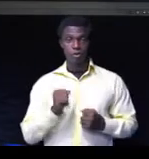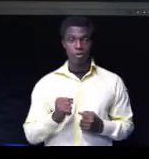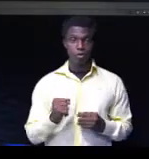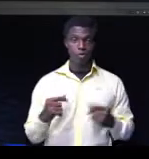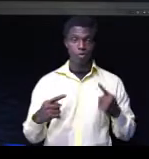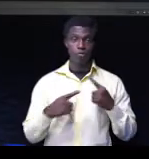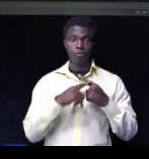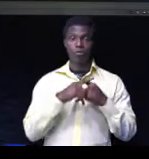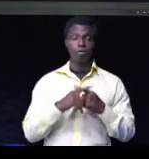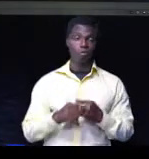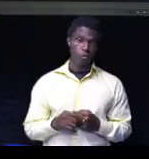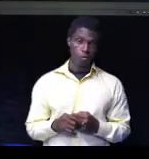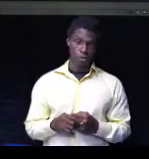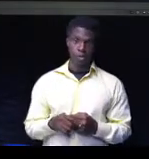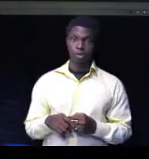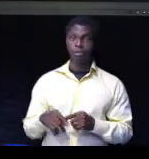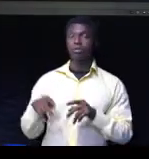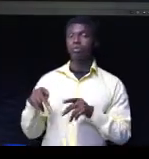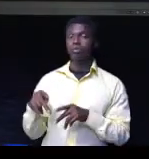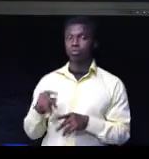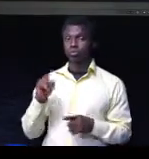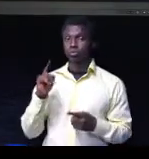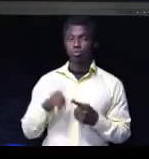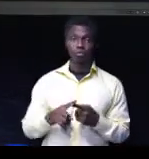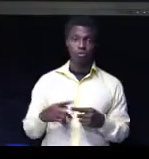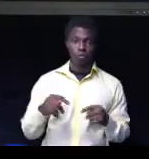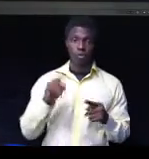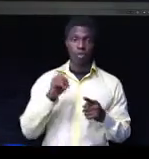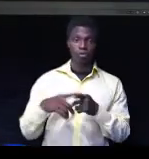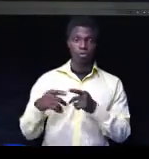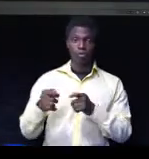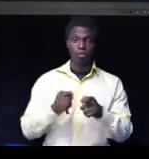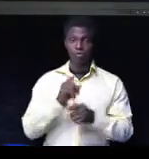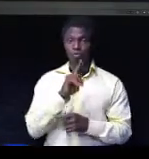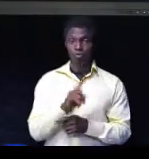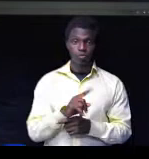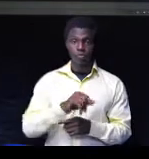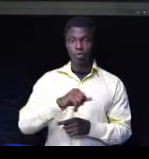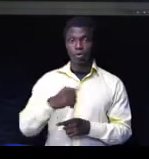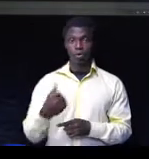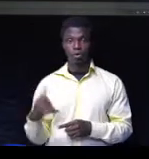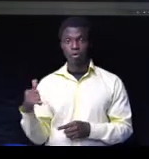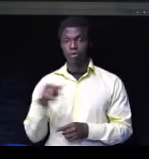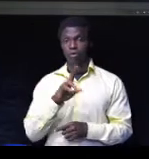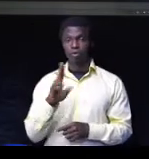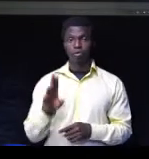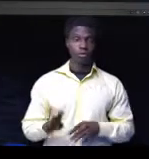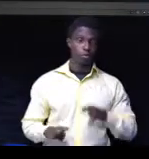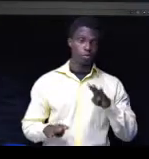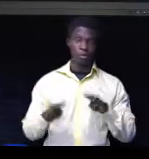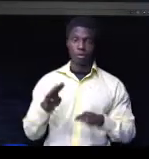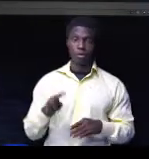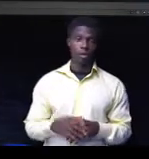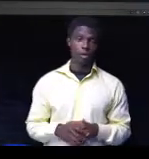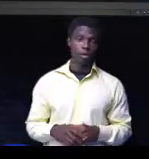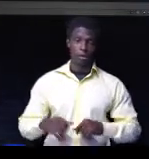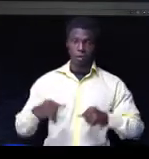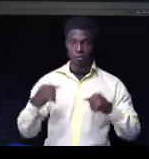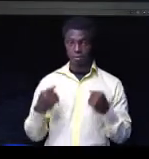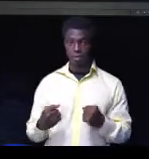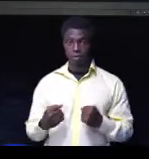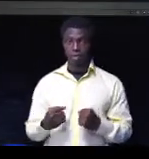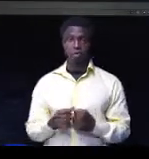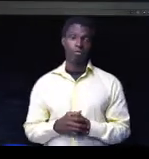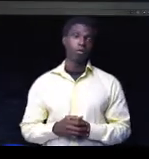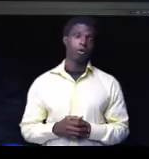judo uniform to try to subdue one another. When fighting, they use balance, they